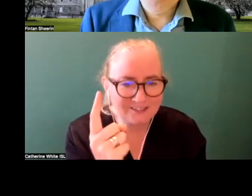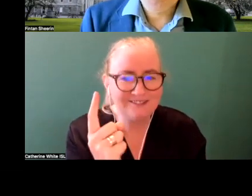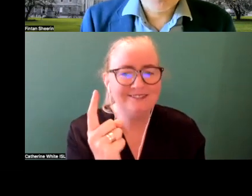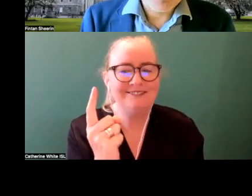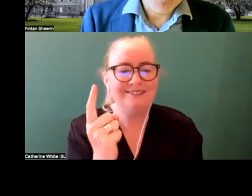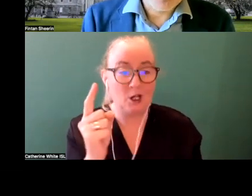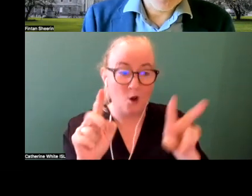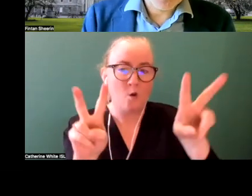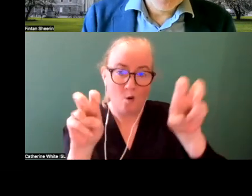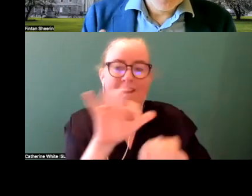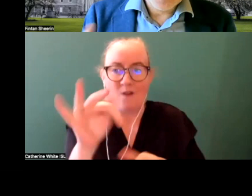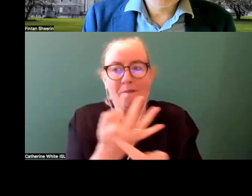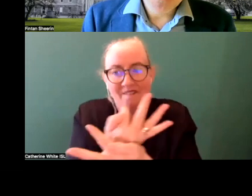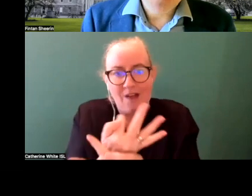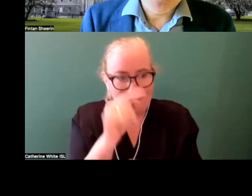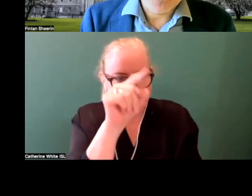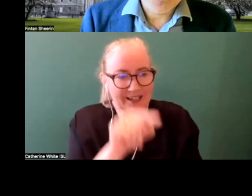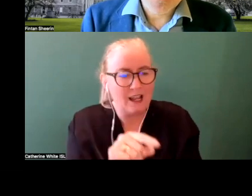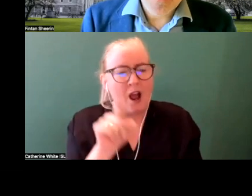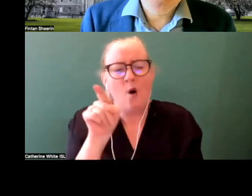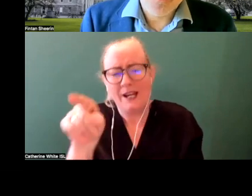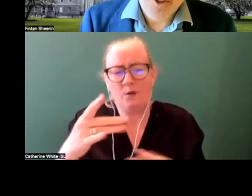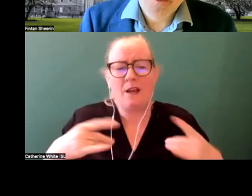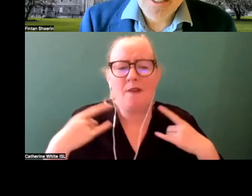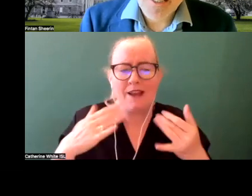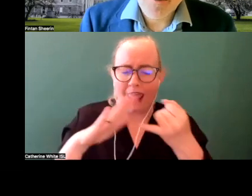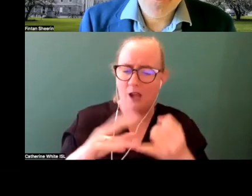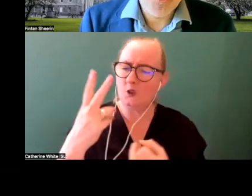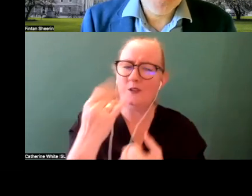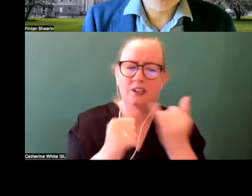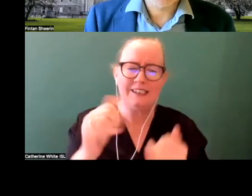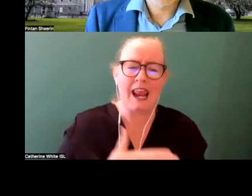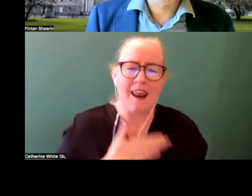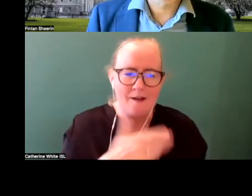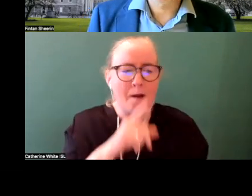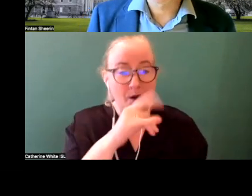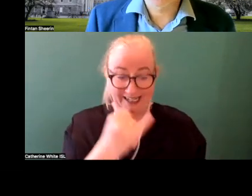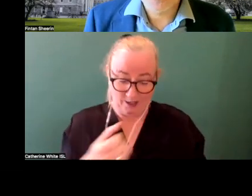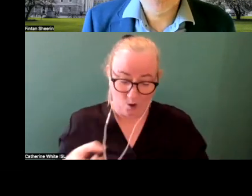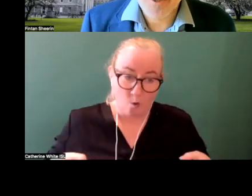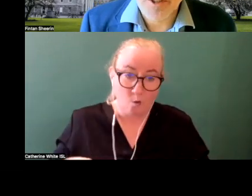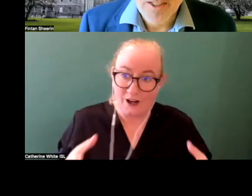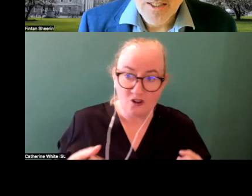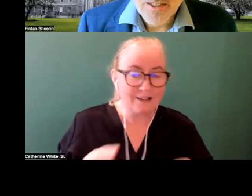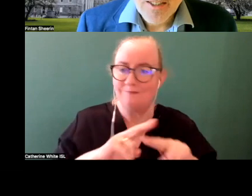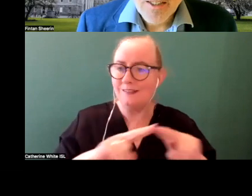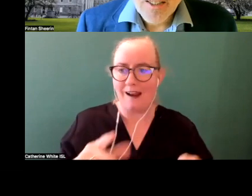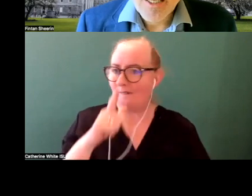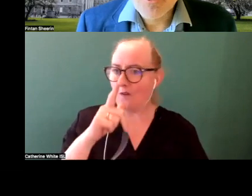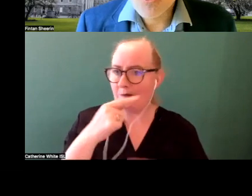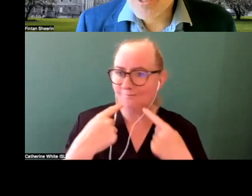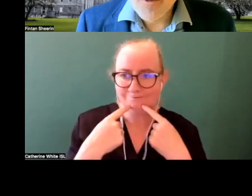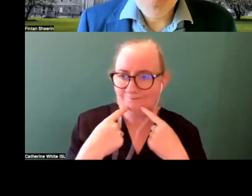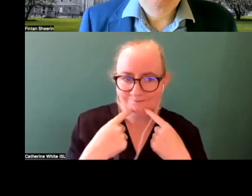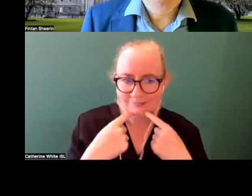these are quotes from family members. He was very happy for those last 2 years of his life, even though he was in the wheelchair and basically nonverbal. He